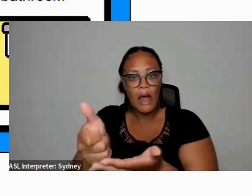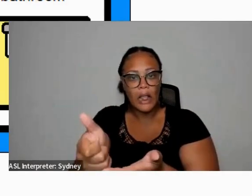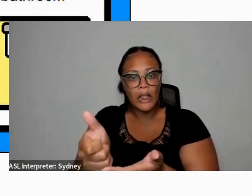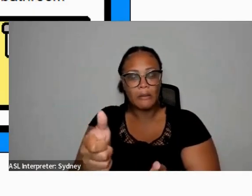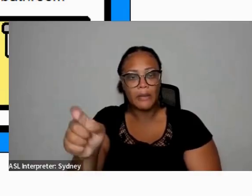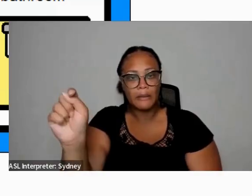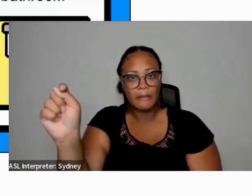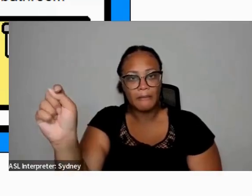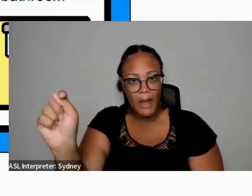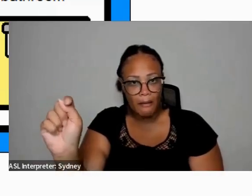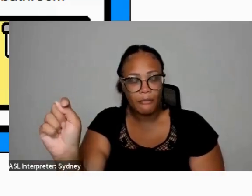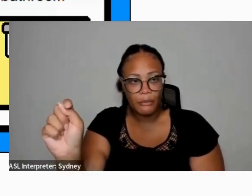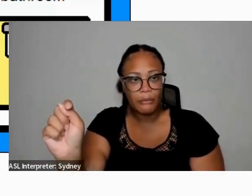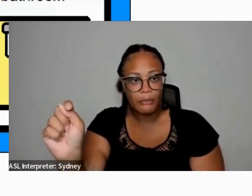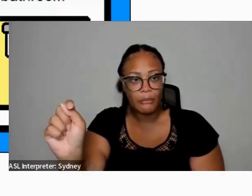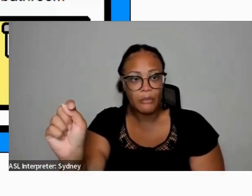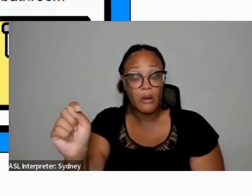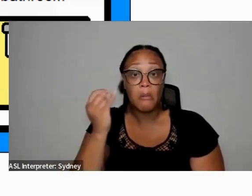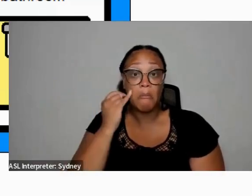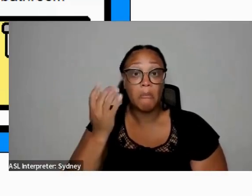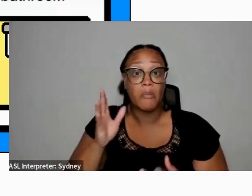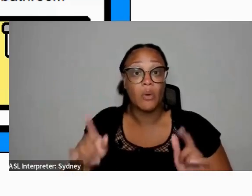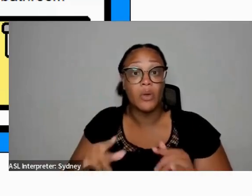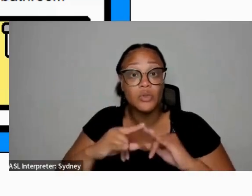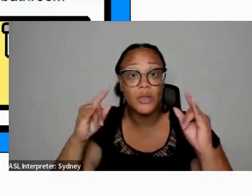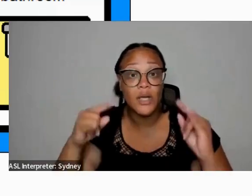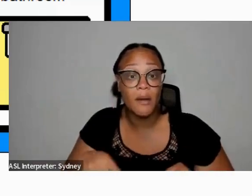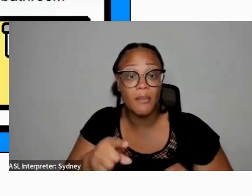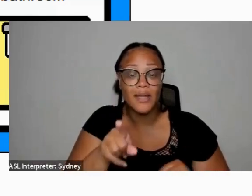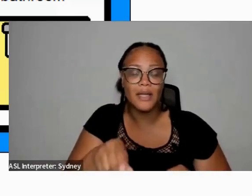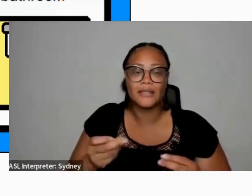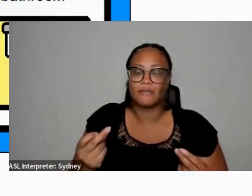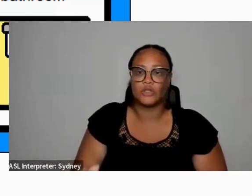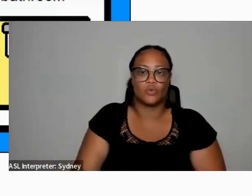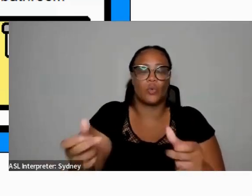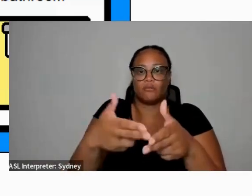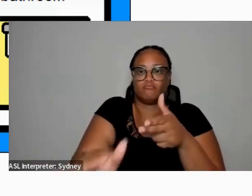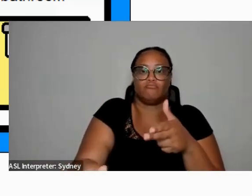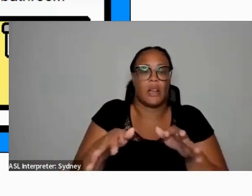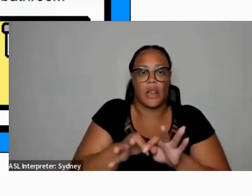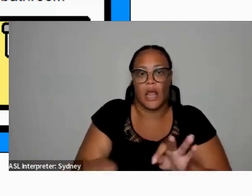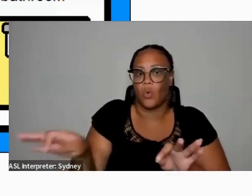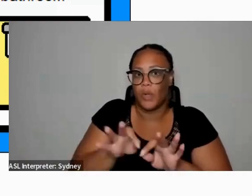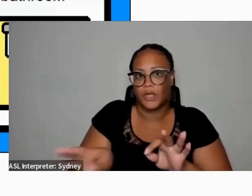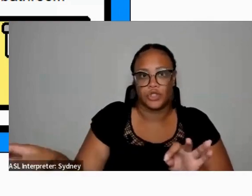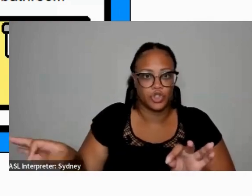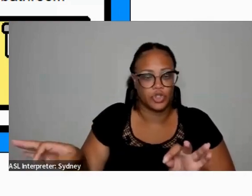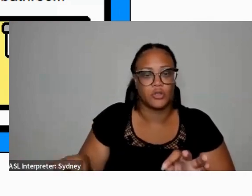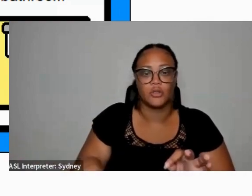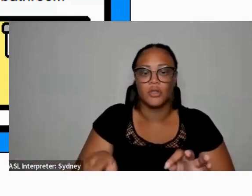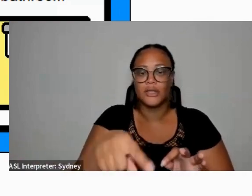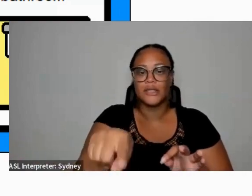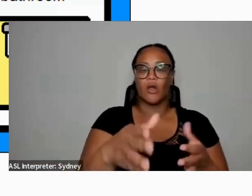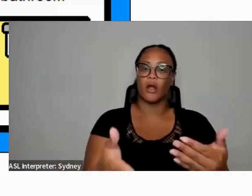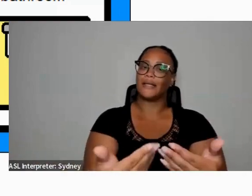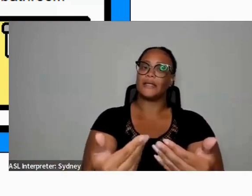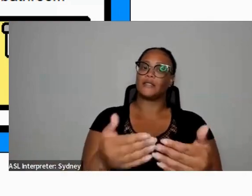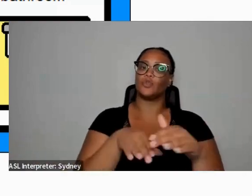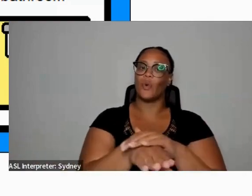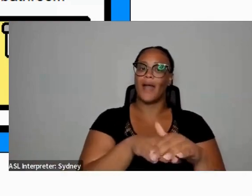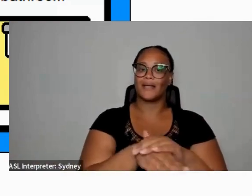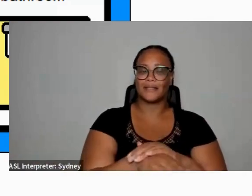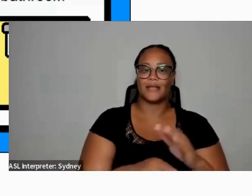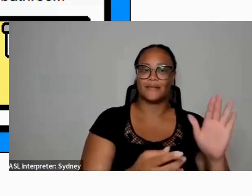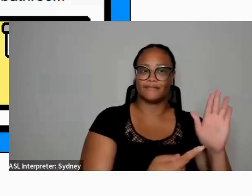doing an activity at a camp and they need some really quick language pictures, these ones are readily accessible